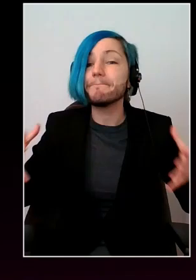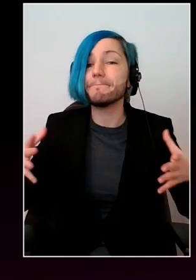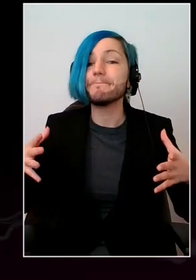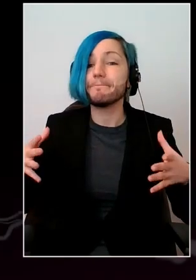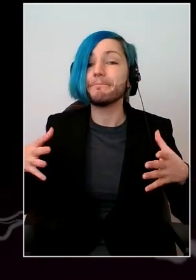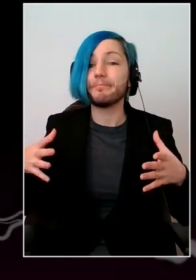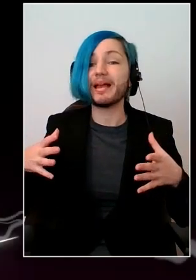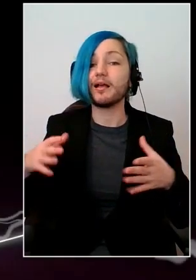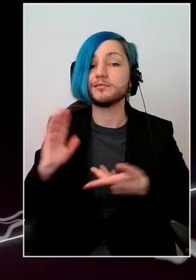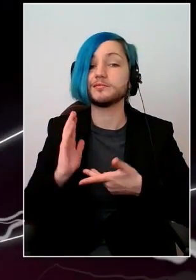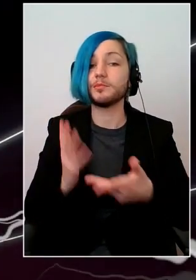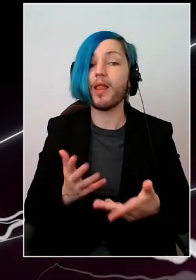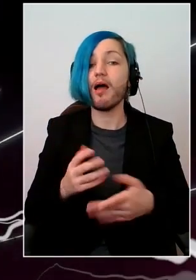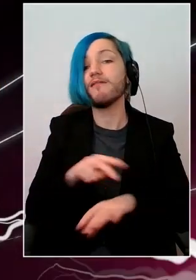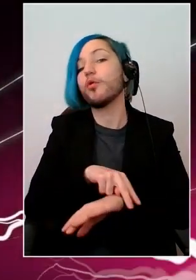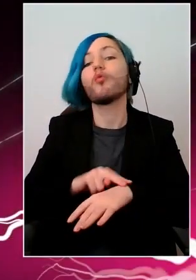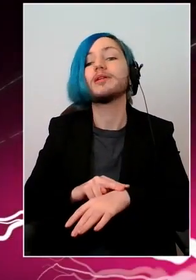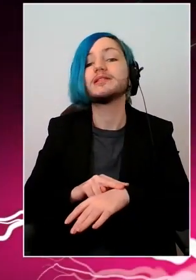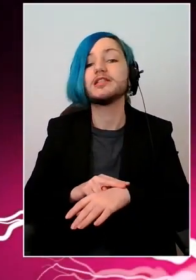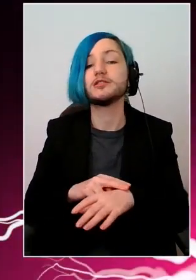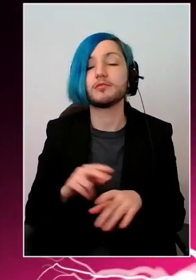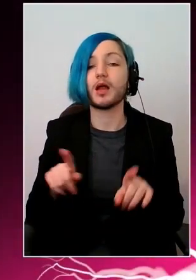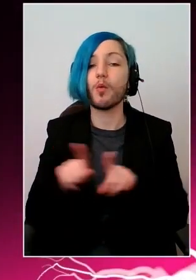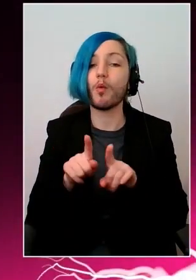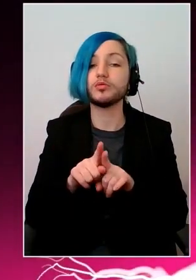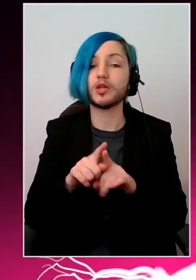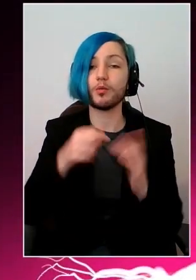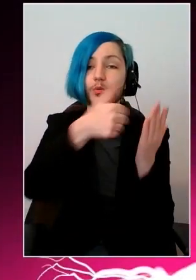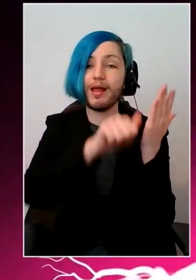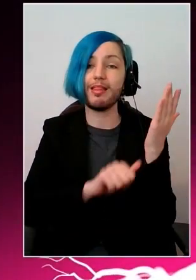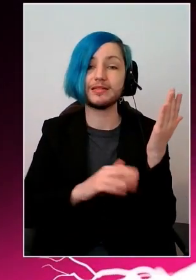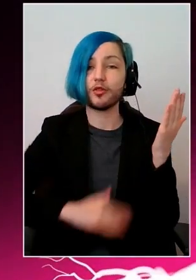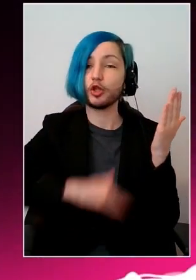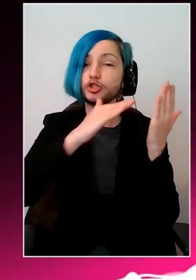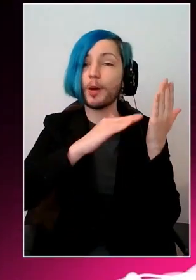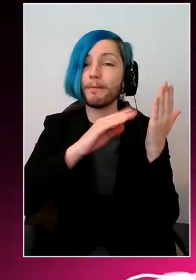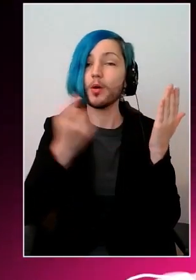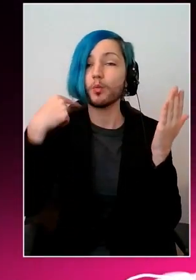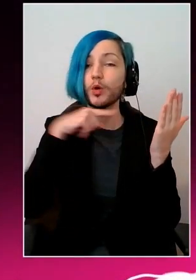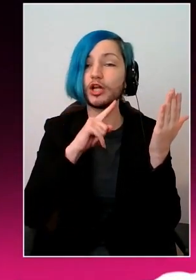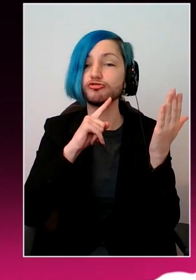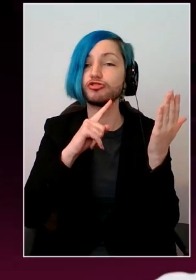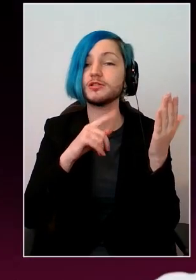to be listed as one of the top 100 apprenticeship employers.